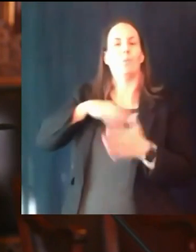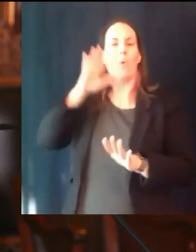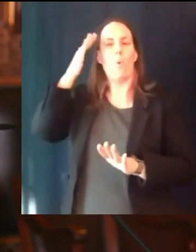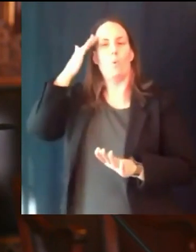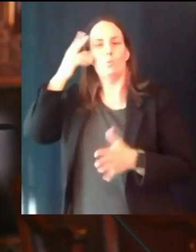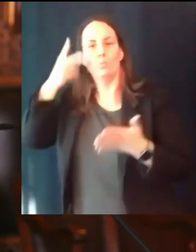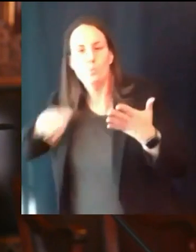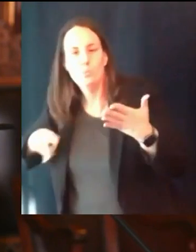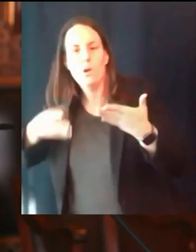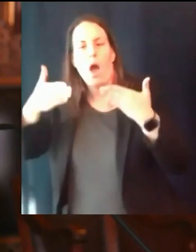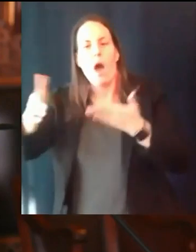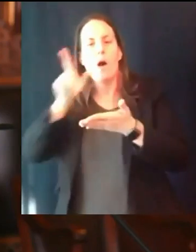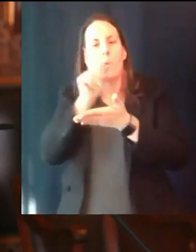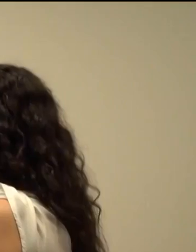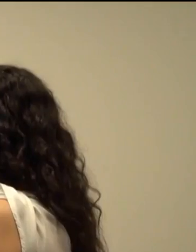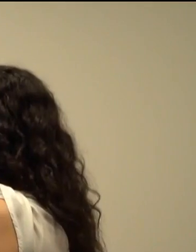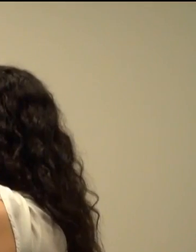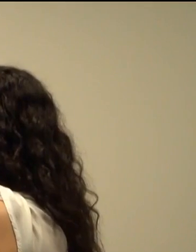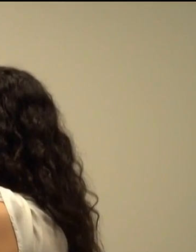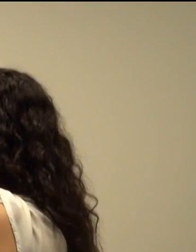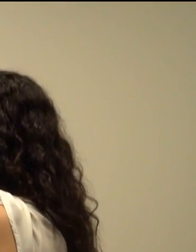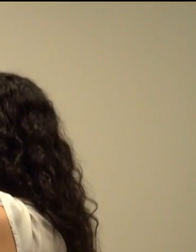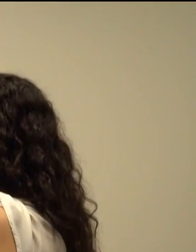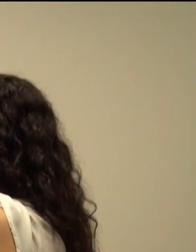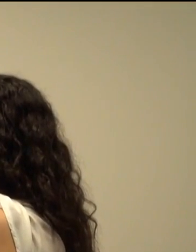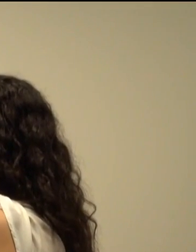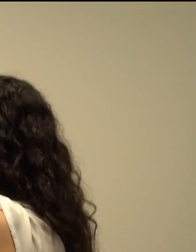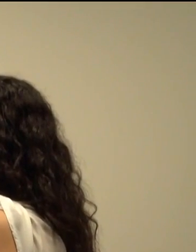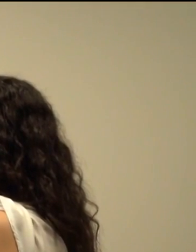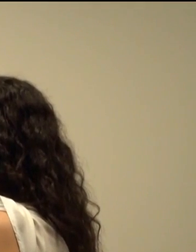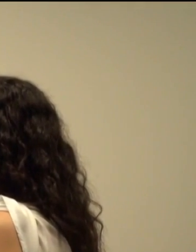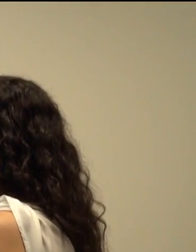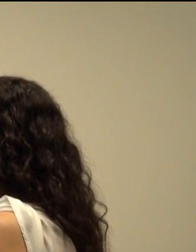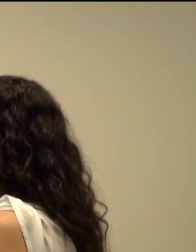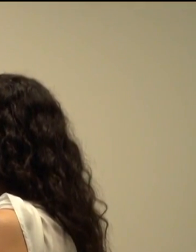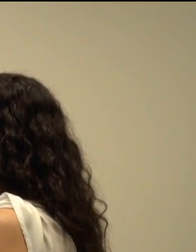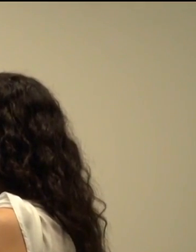it's very difficult for us to figure out or calculate. Amanda Quintana, News 3 Now.